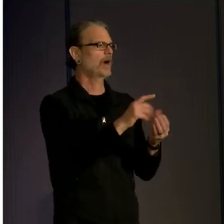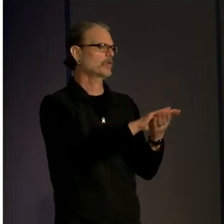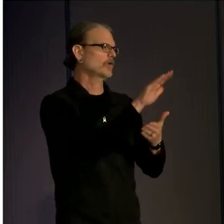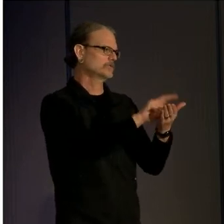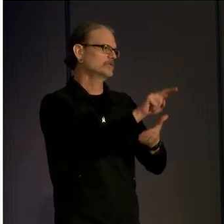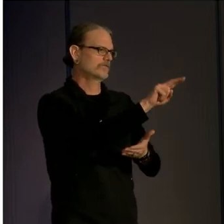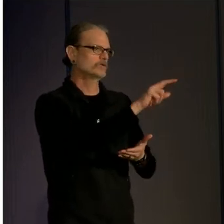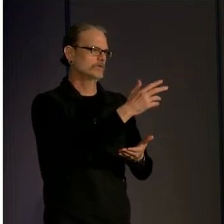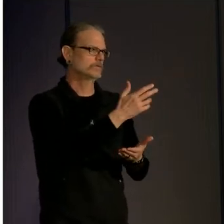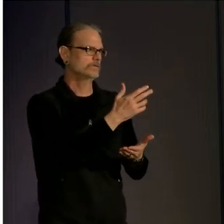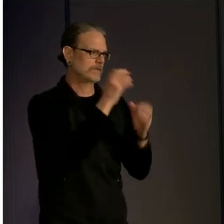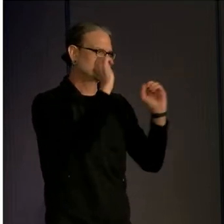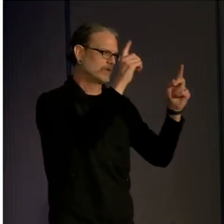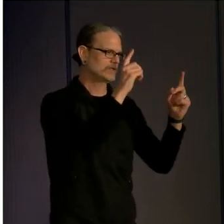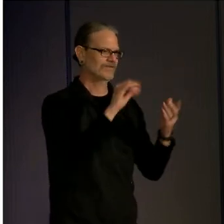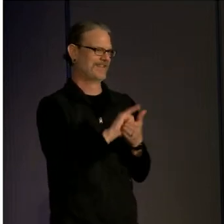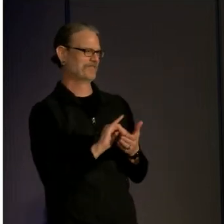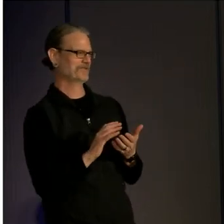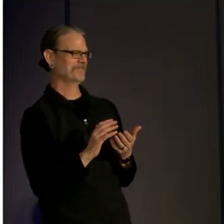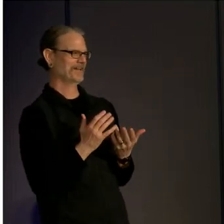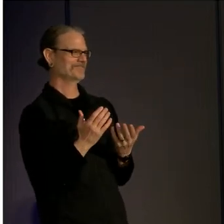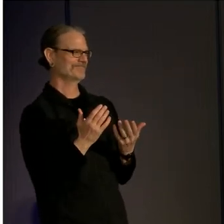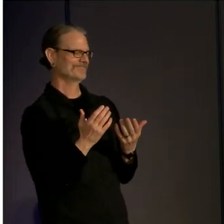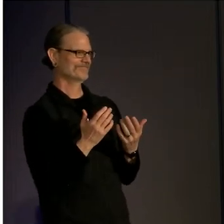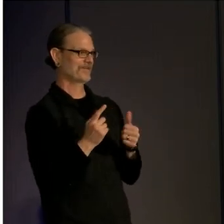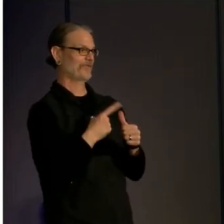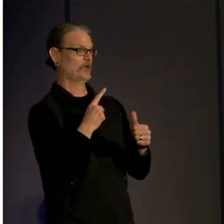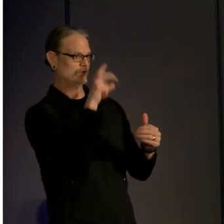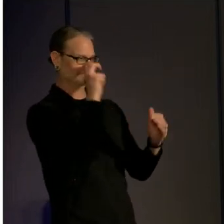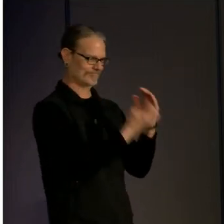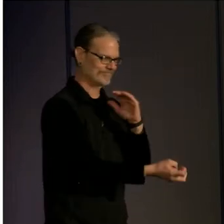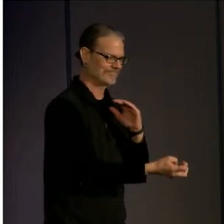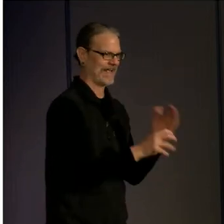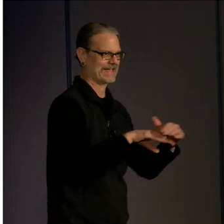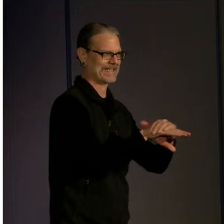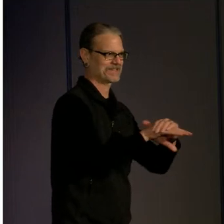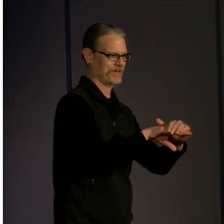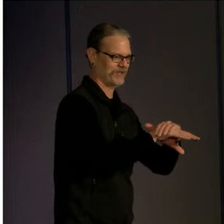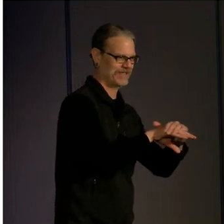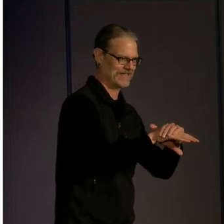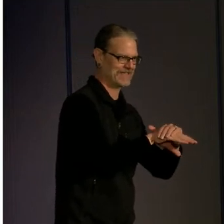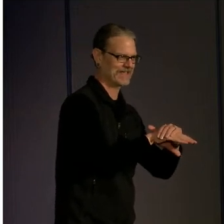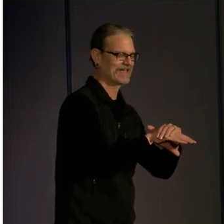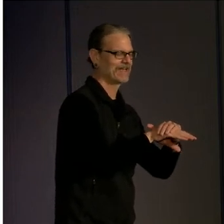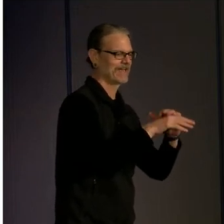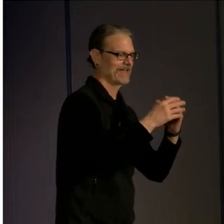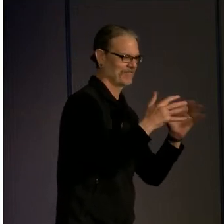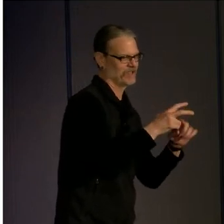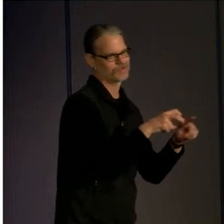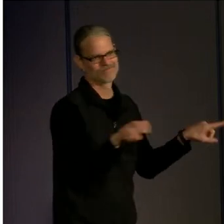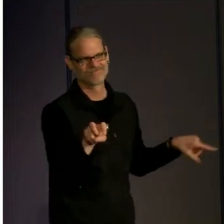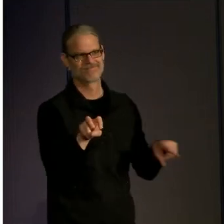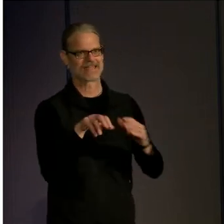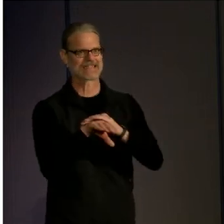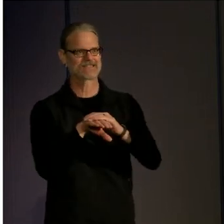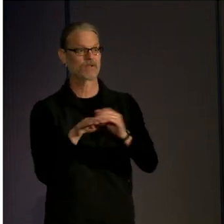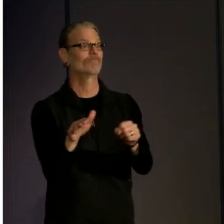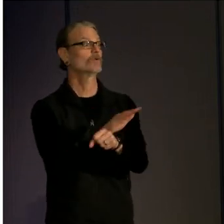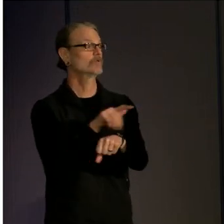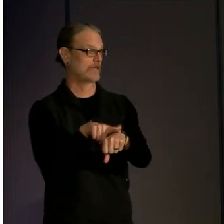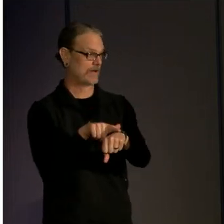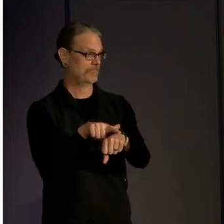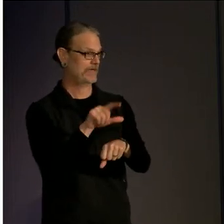education, which is where I first found my footing in accessibility before I made the transition to accessibility full-time